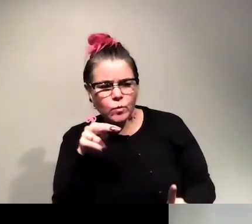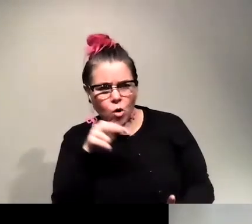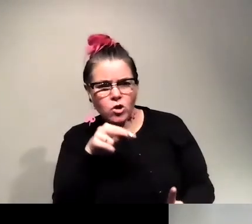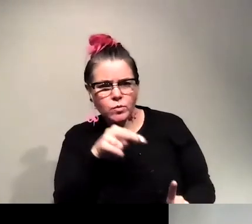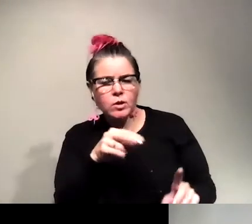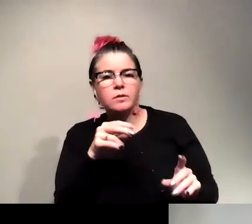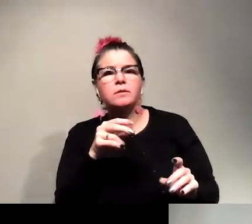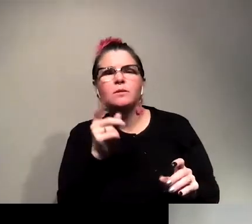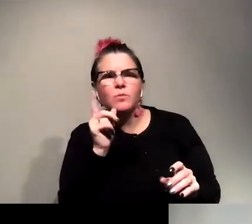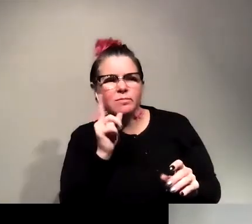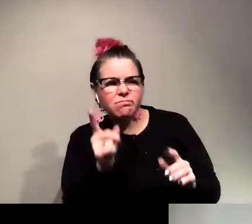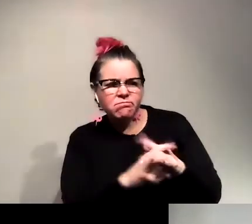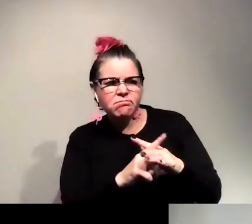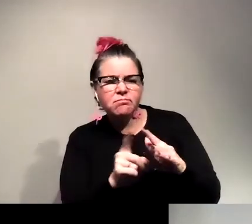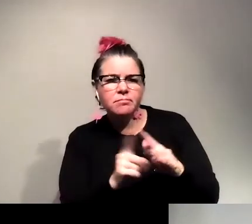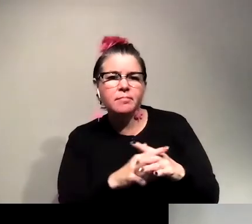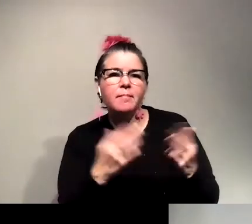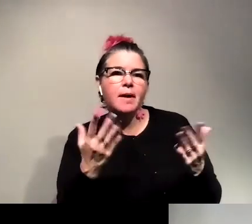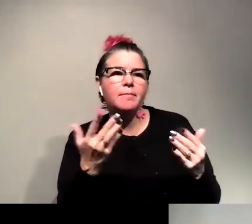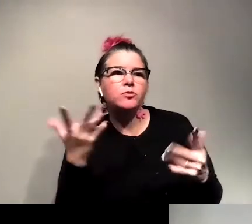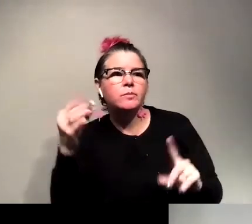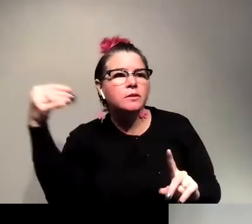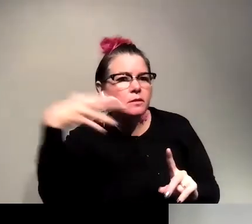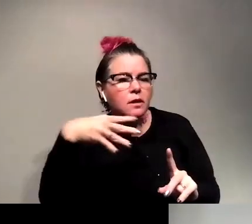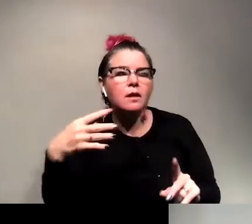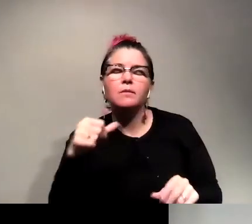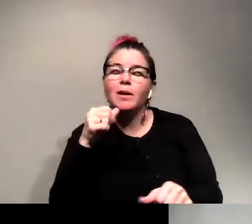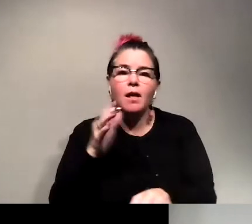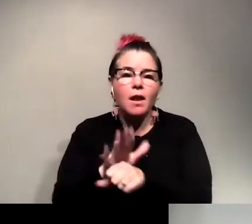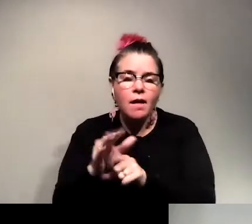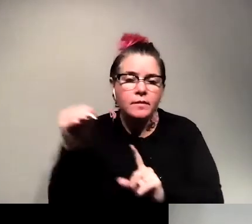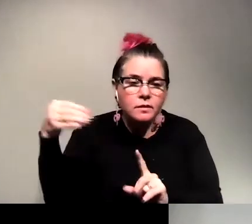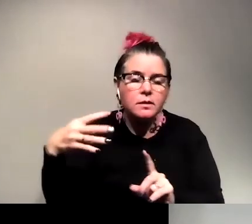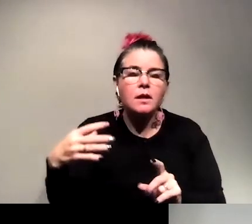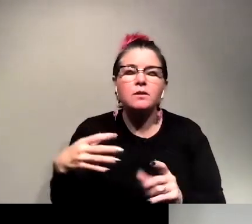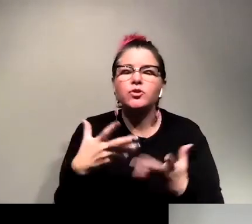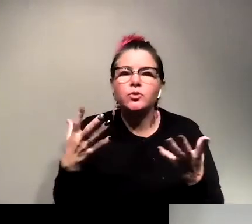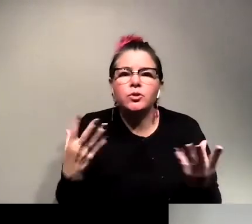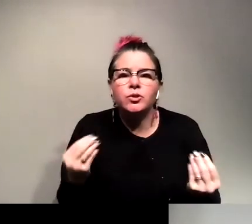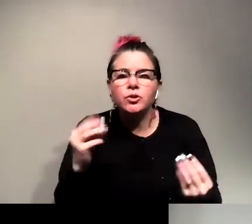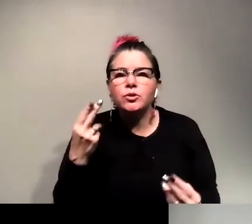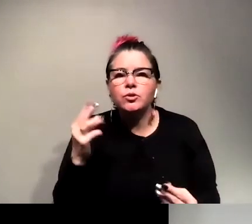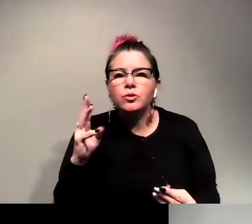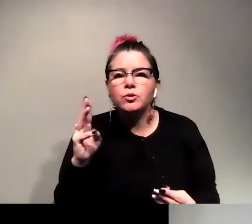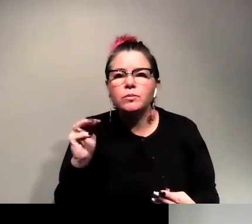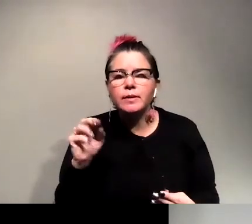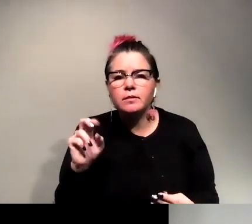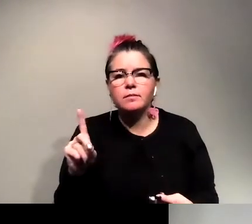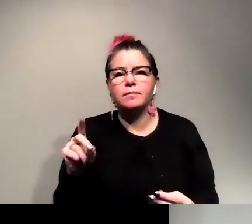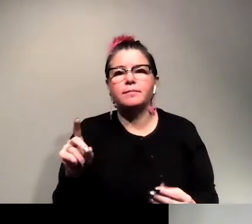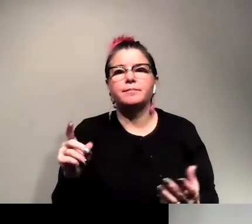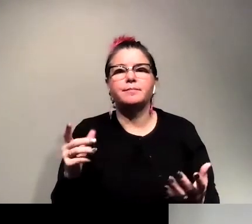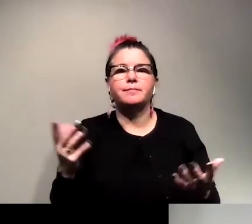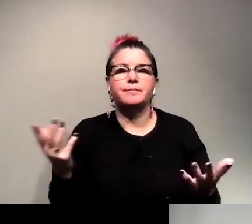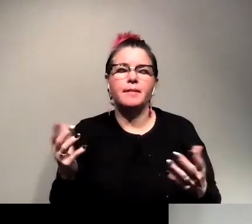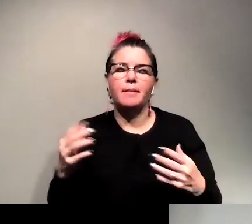up. Maybe they're getting too much sun. Maybe you're not getting enough sun. Maybe it's too humid. And so you might be getting some downy